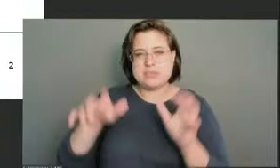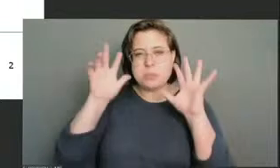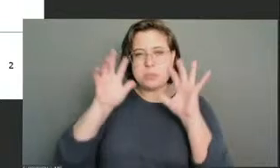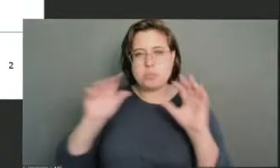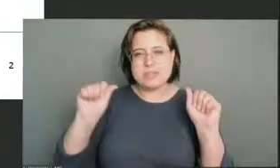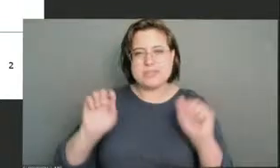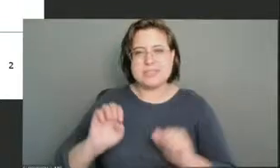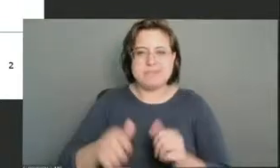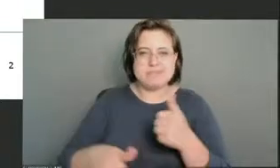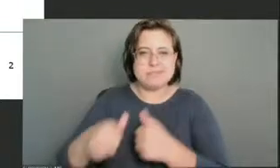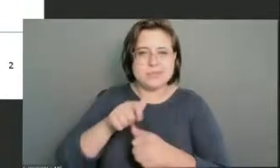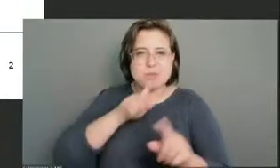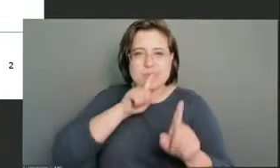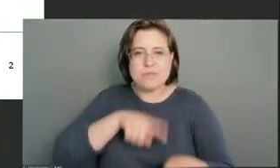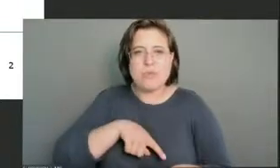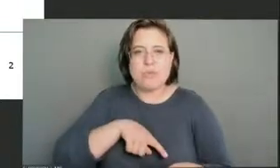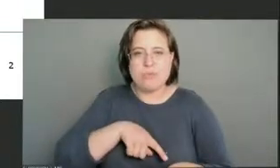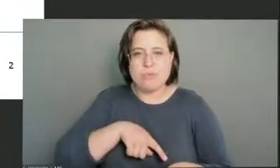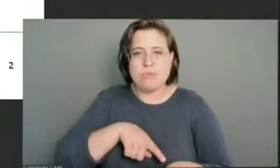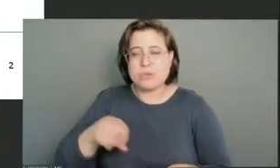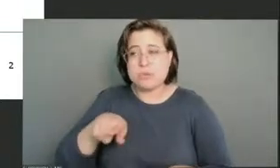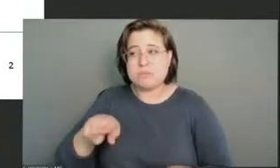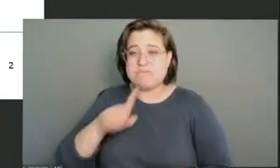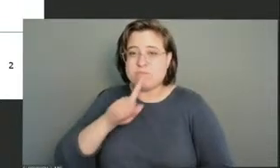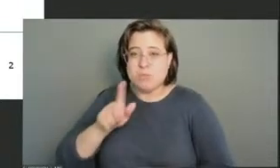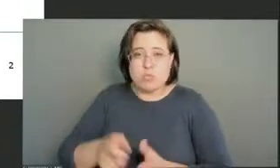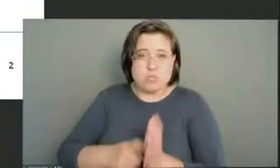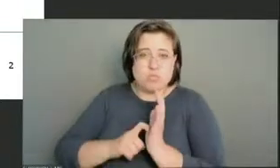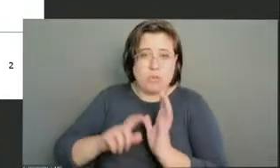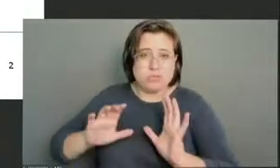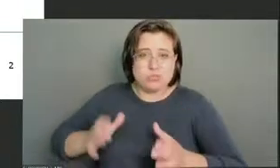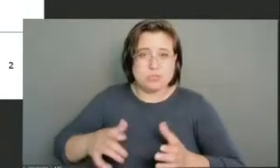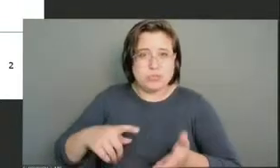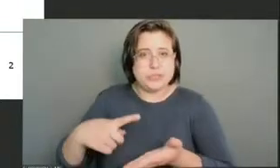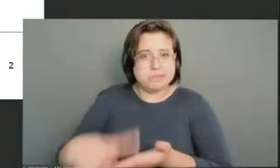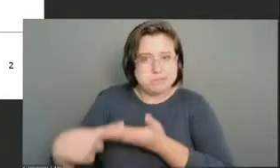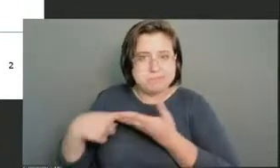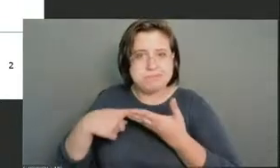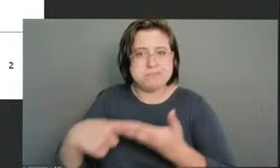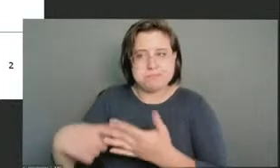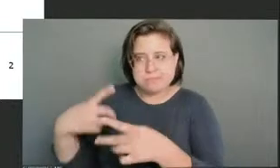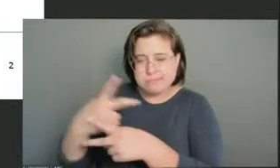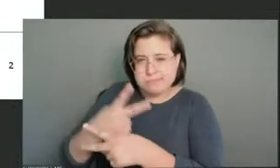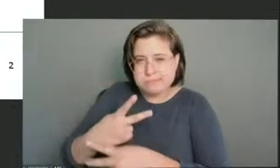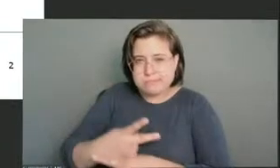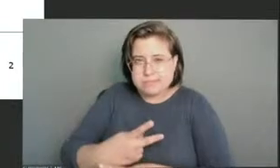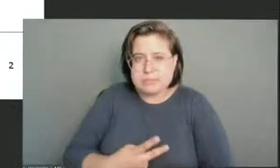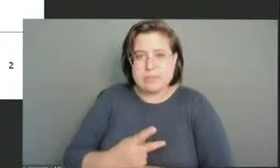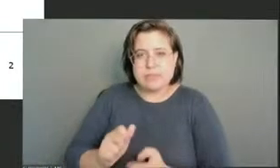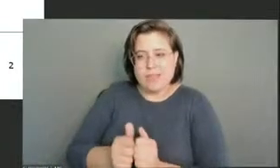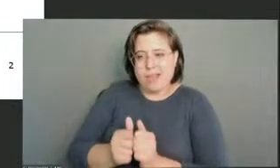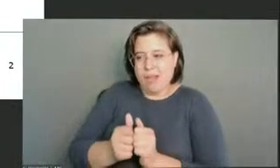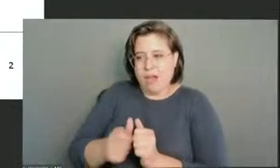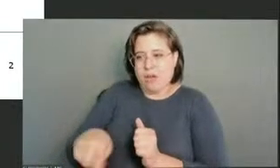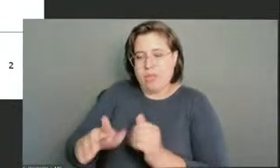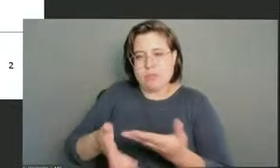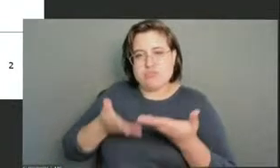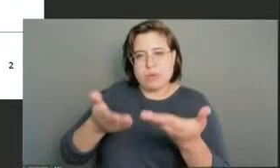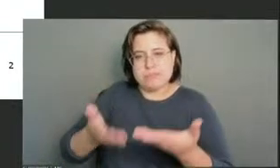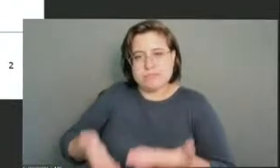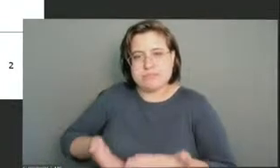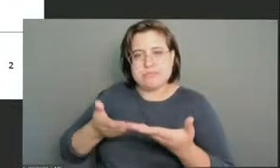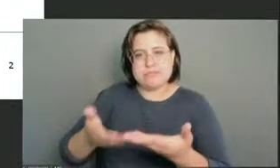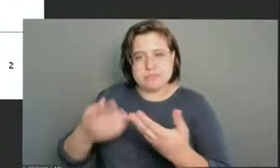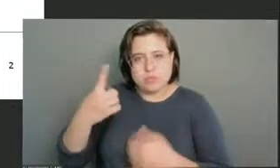order that really requires the group to discuss how they could make recommendations for